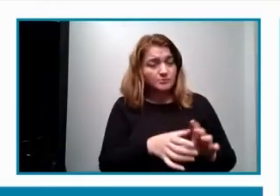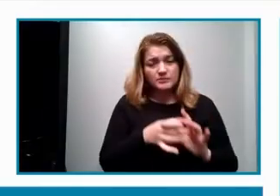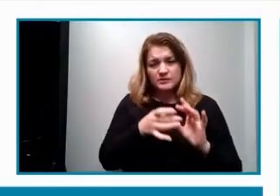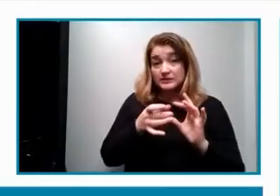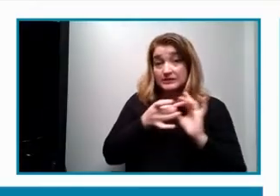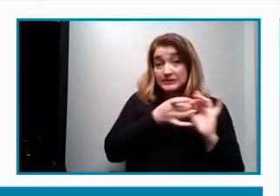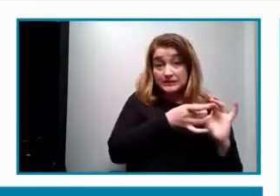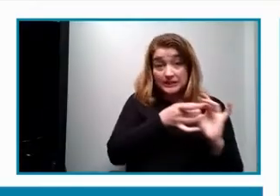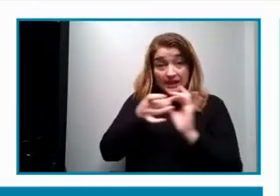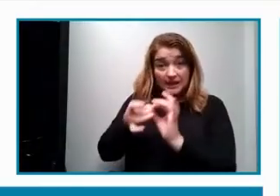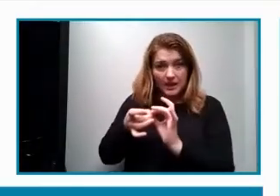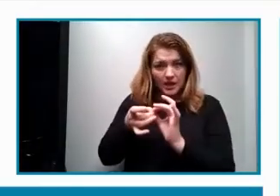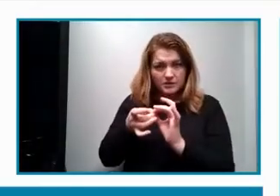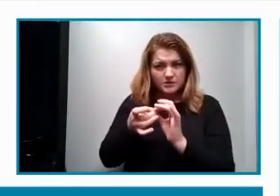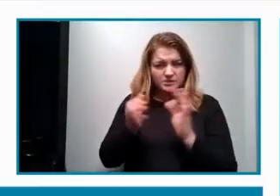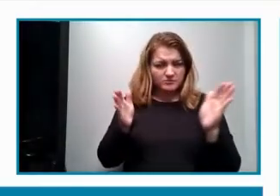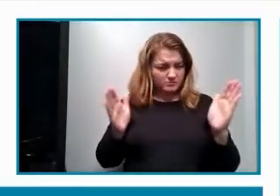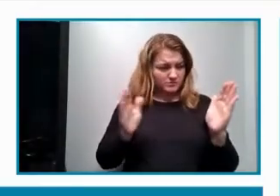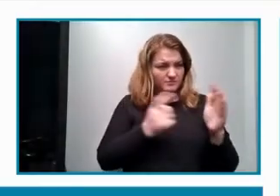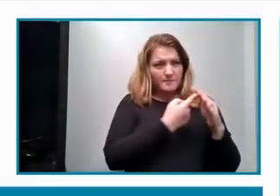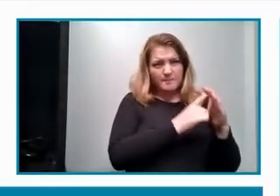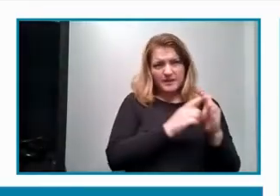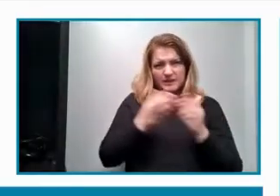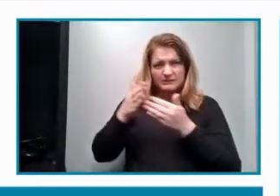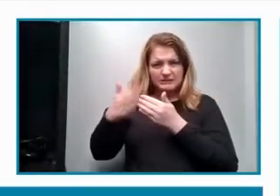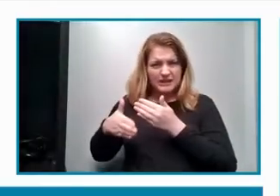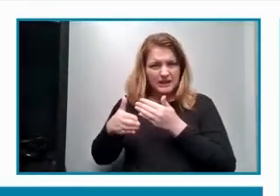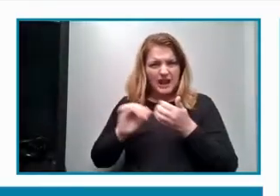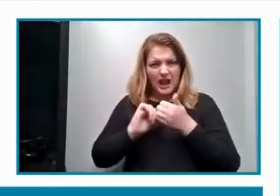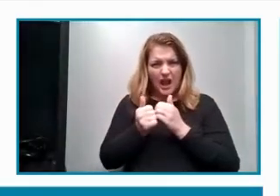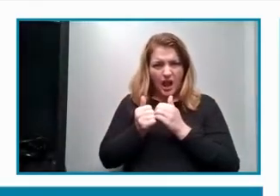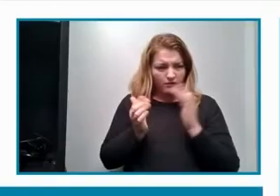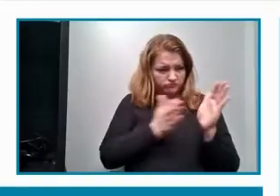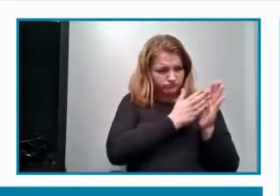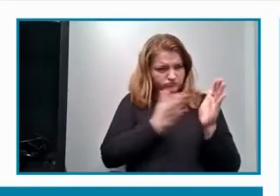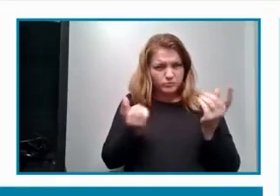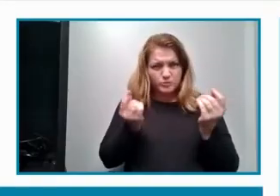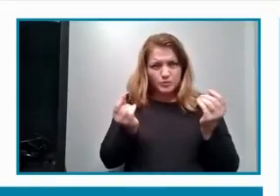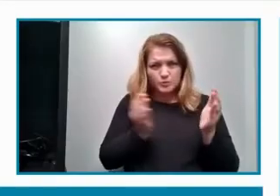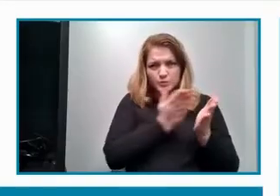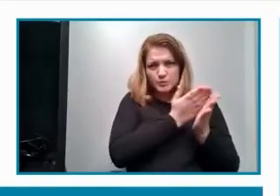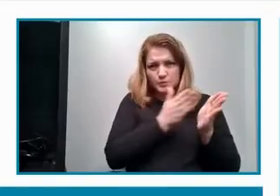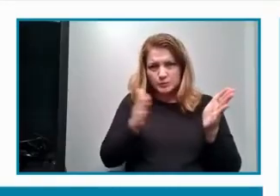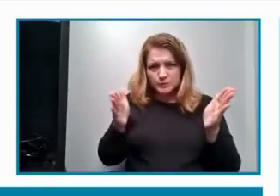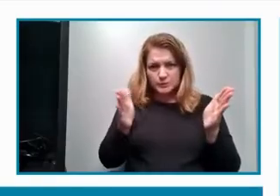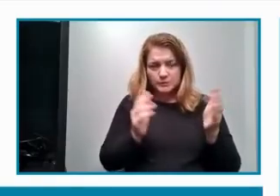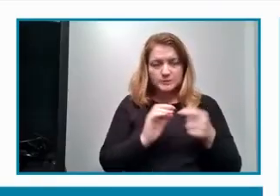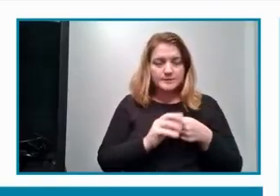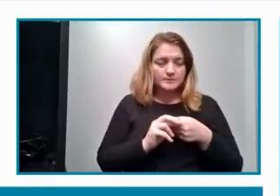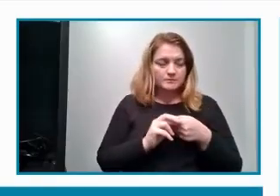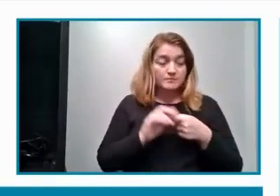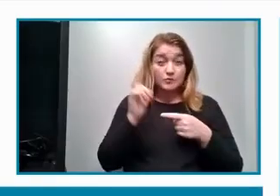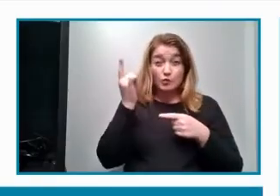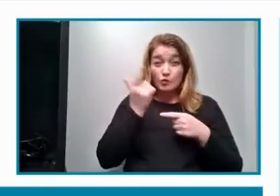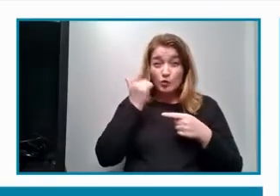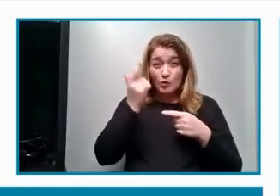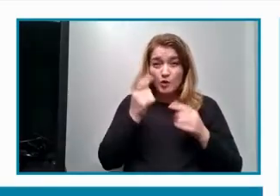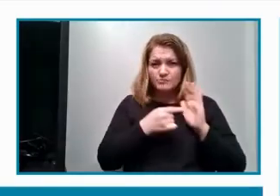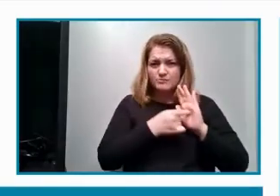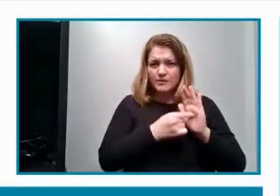resources and activities needed to produce those outcomes. Logic models let you answer two key